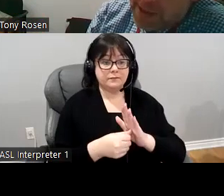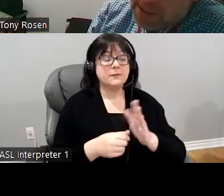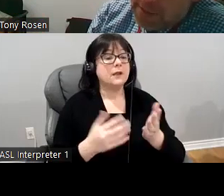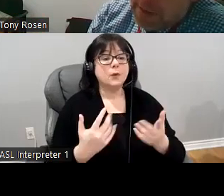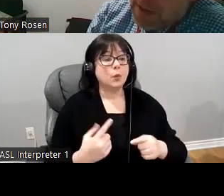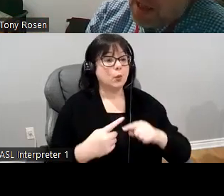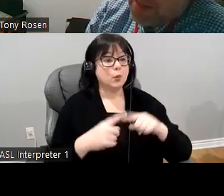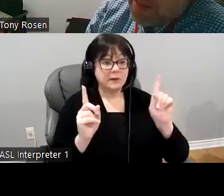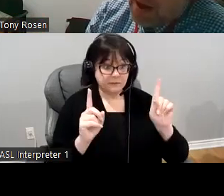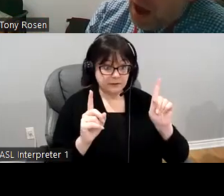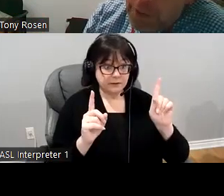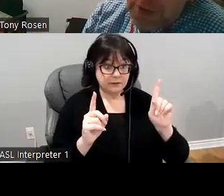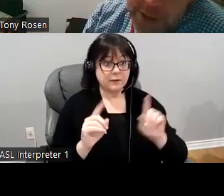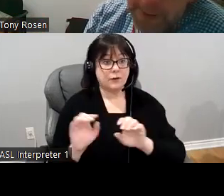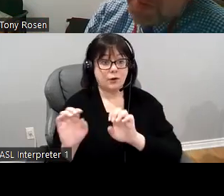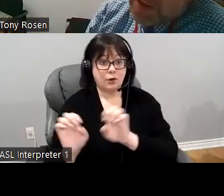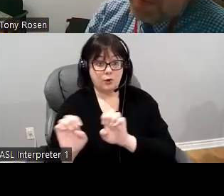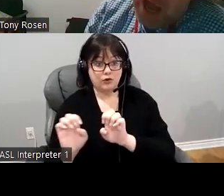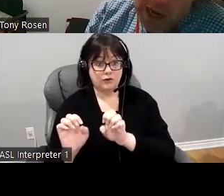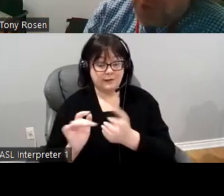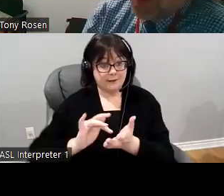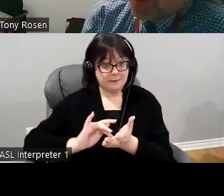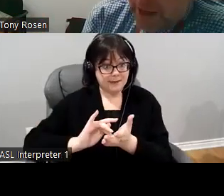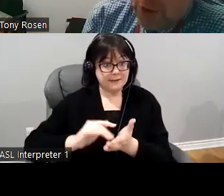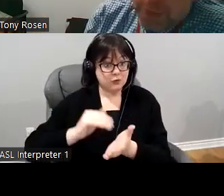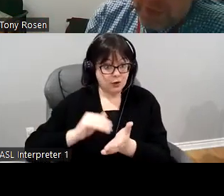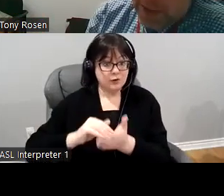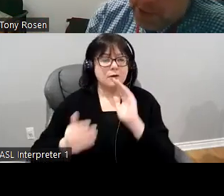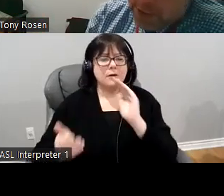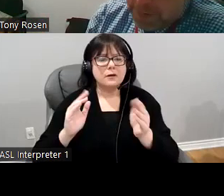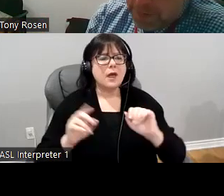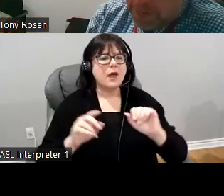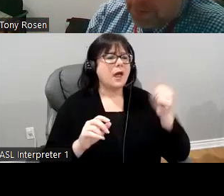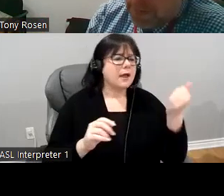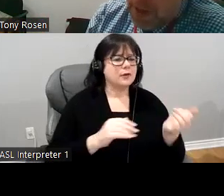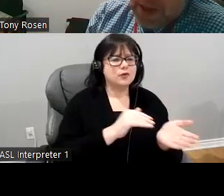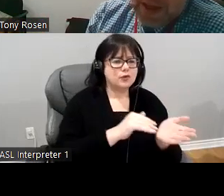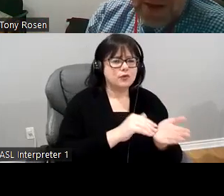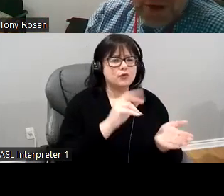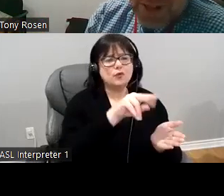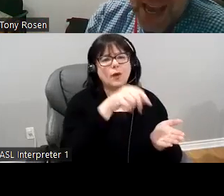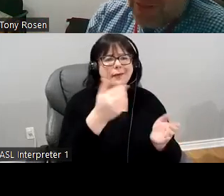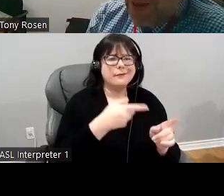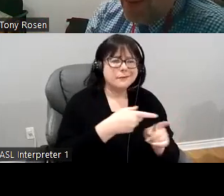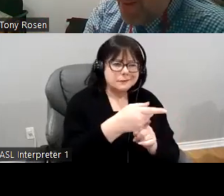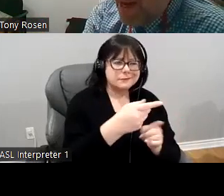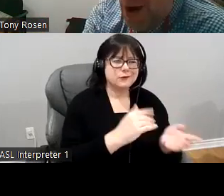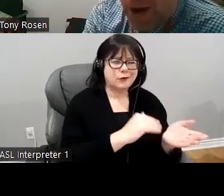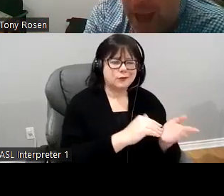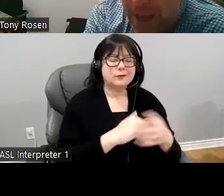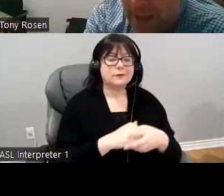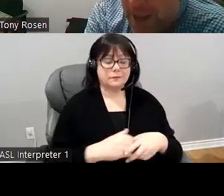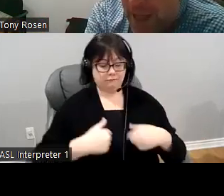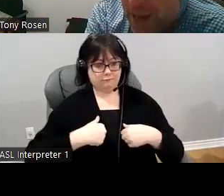emergency medicine than other types of doctors or medical providers. It turns out that I'm an